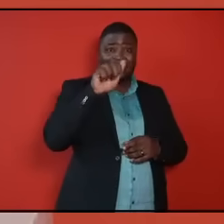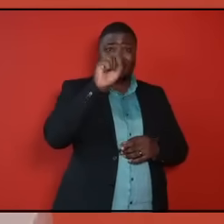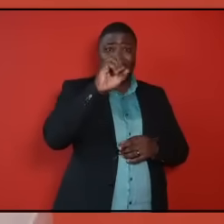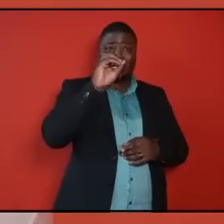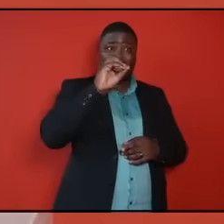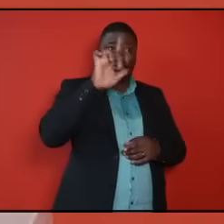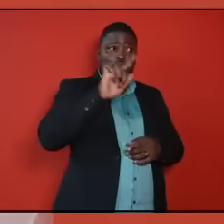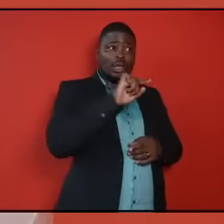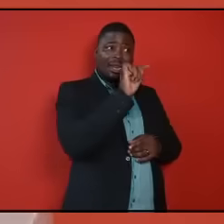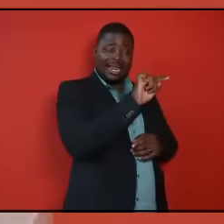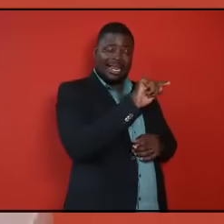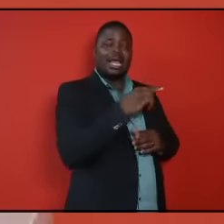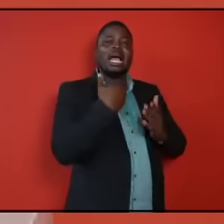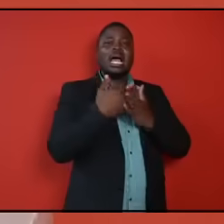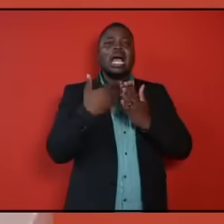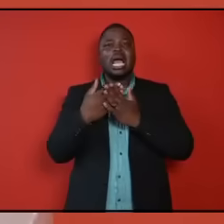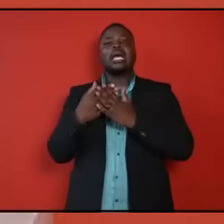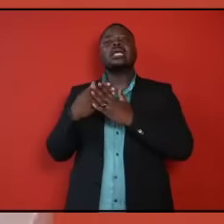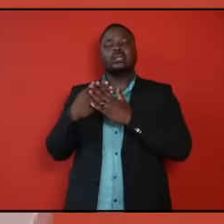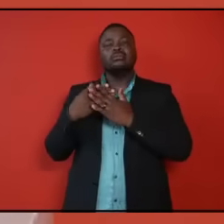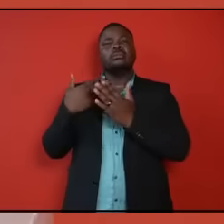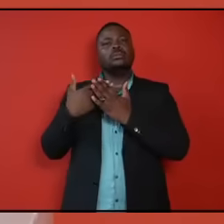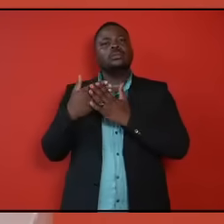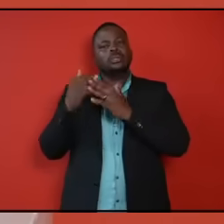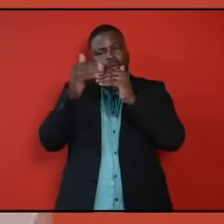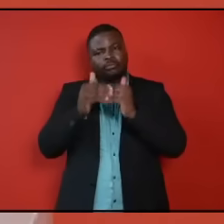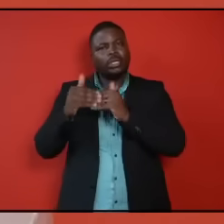develop the whole of Metsimaholo.